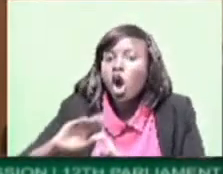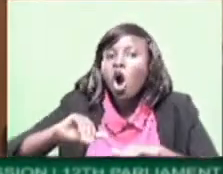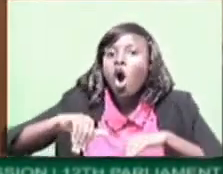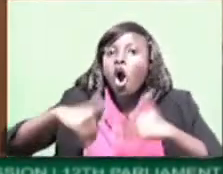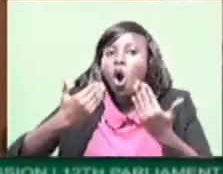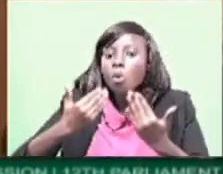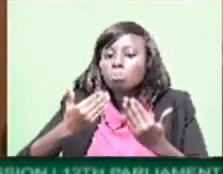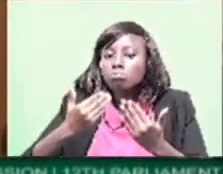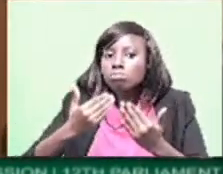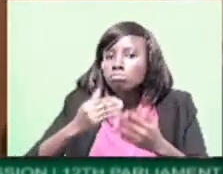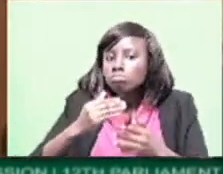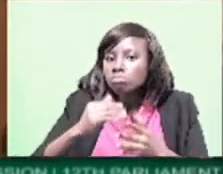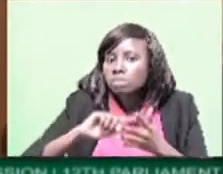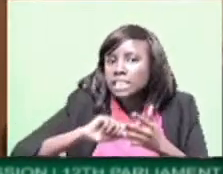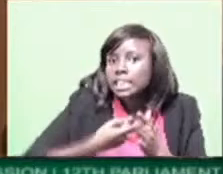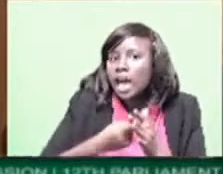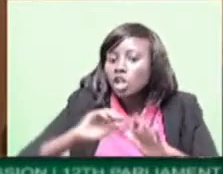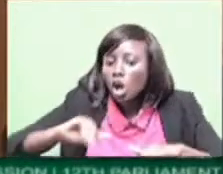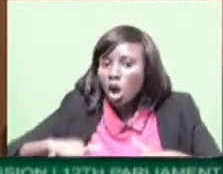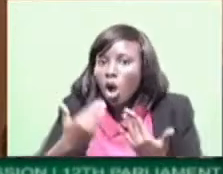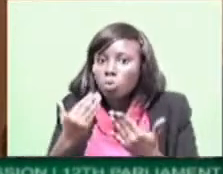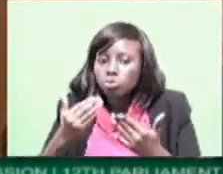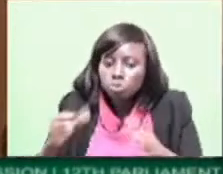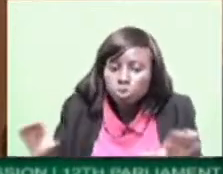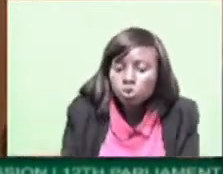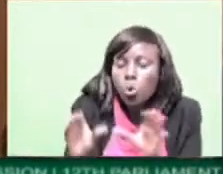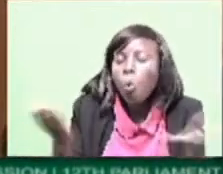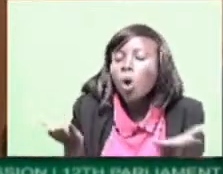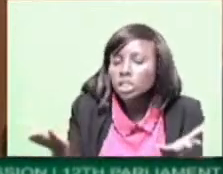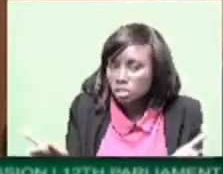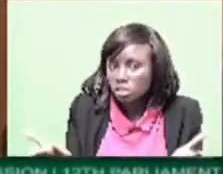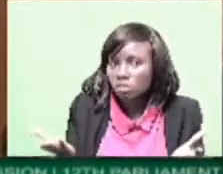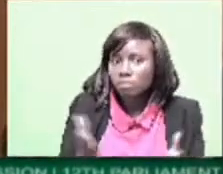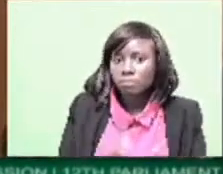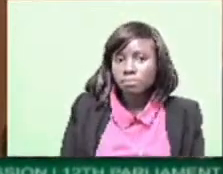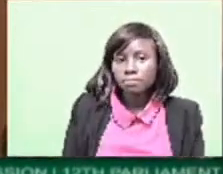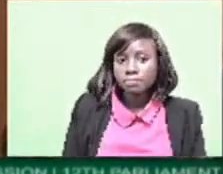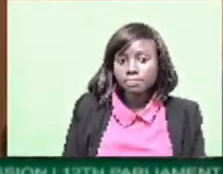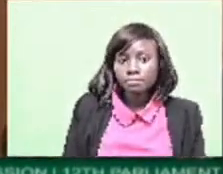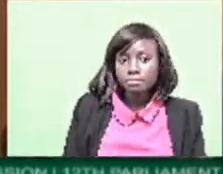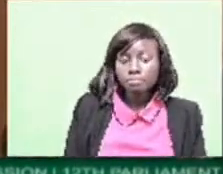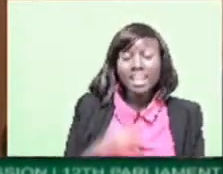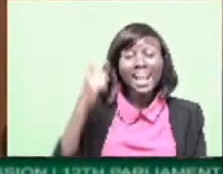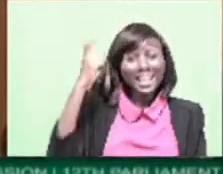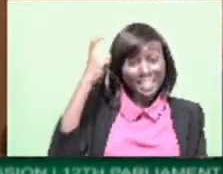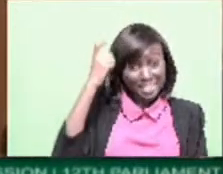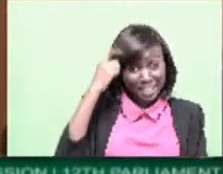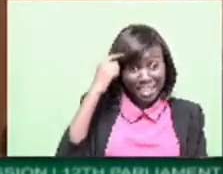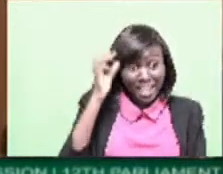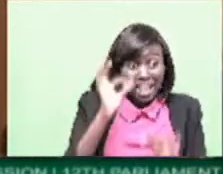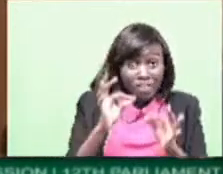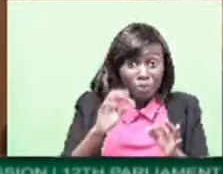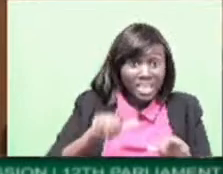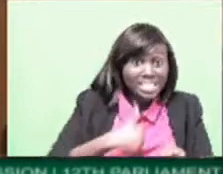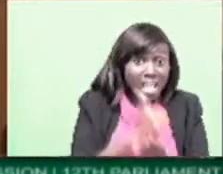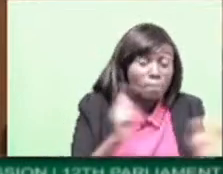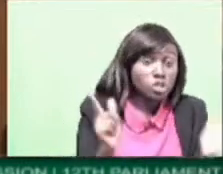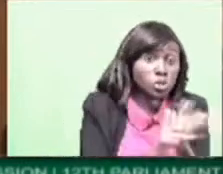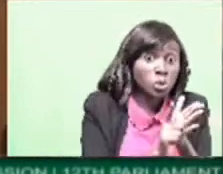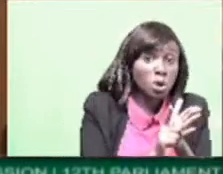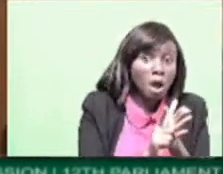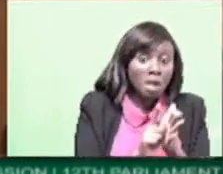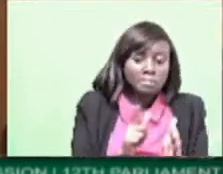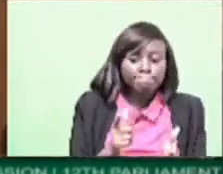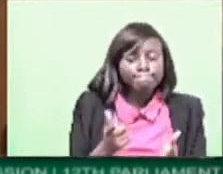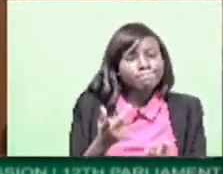of legislation, Madam Speaker, clearly we are going to be ridiculed by the public, and we will not have the outcome that we would